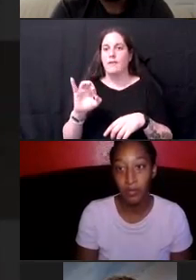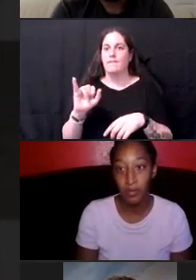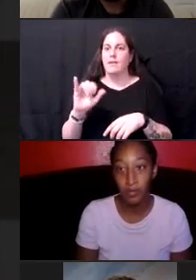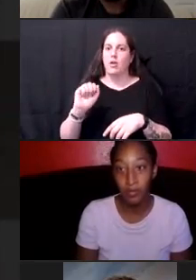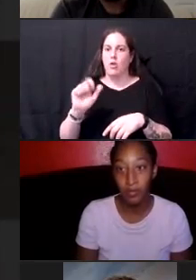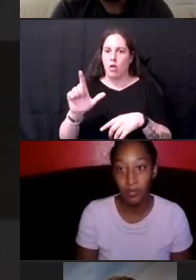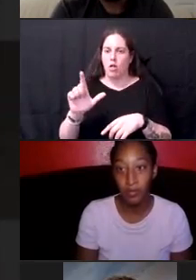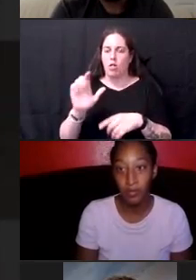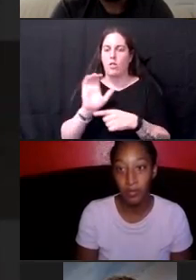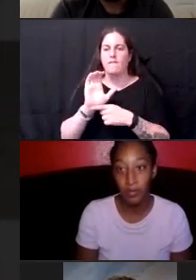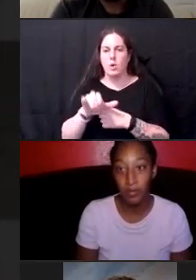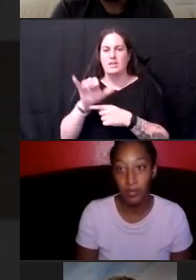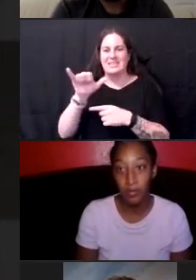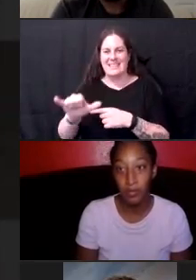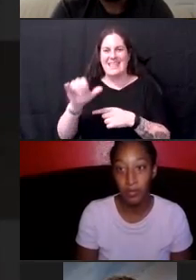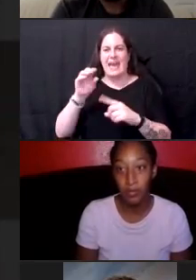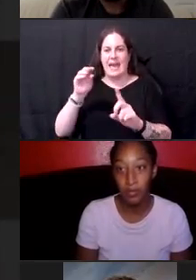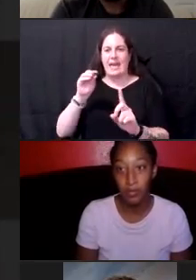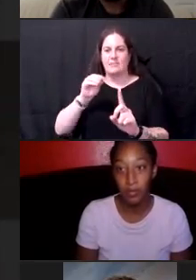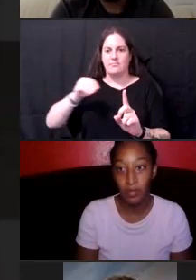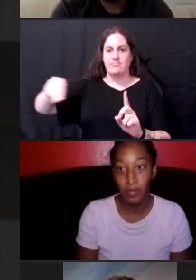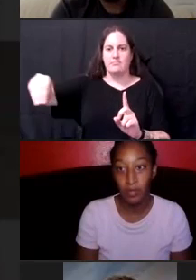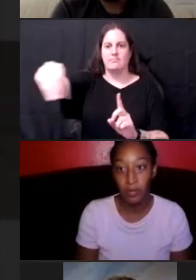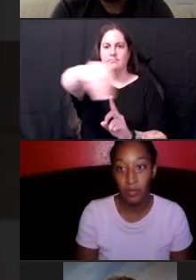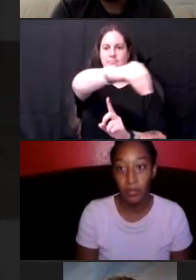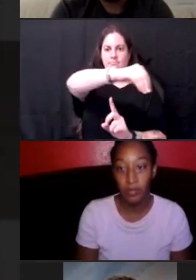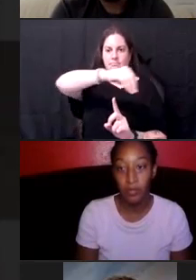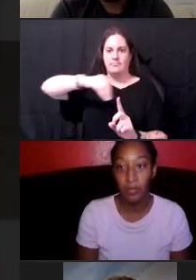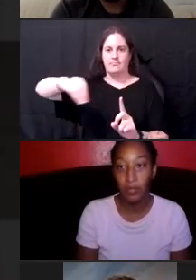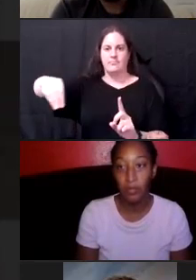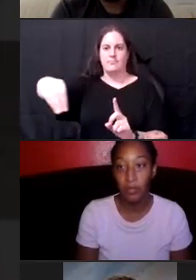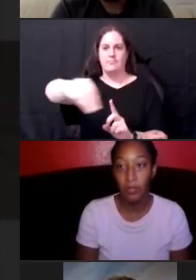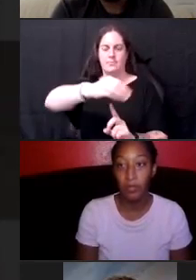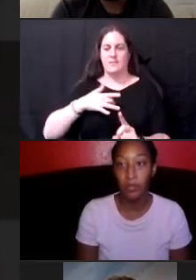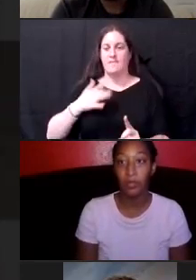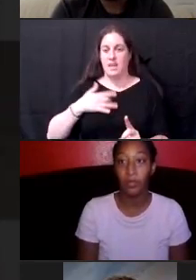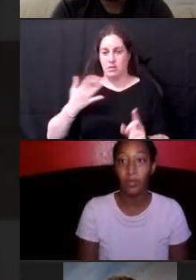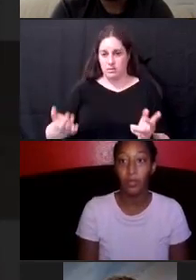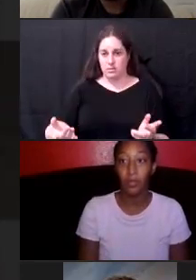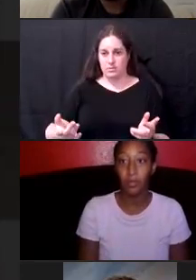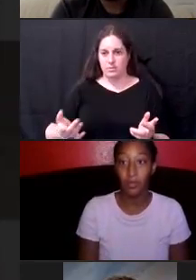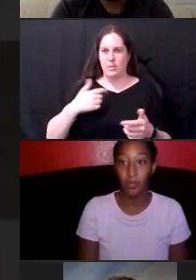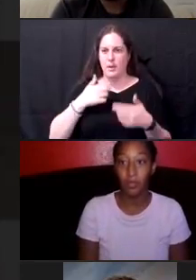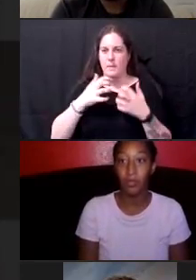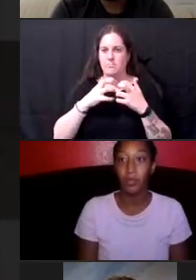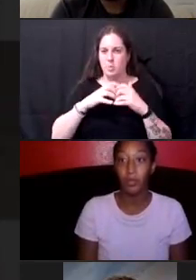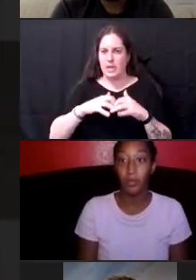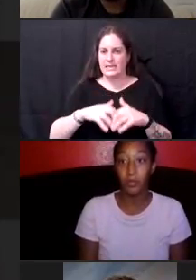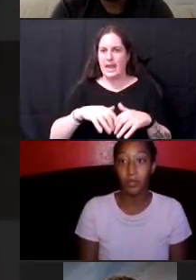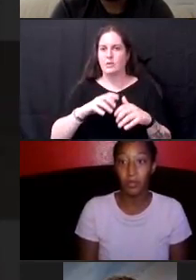object feels. So let me break that down in terms of a real example. Right now, there's a